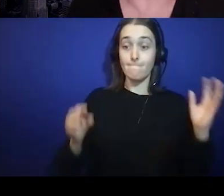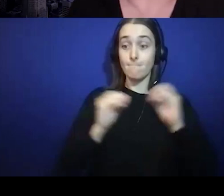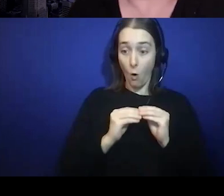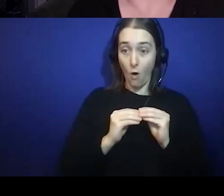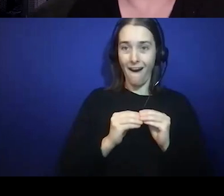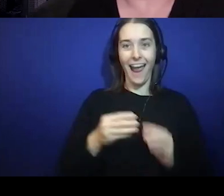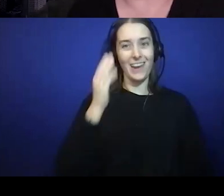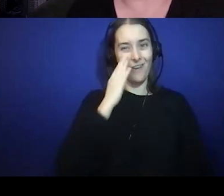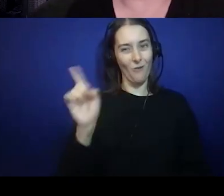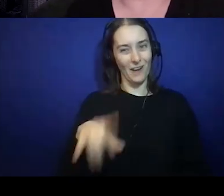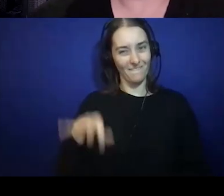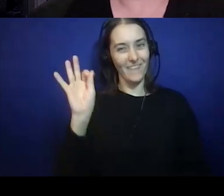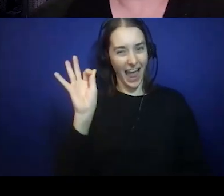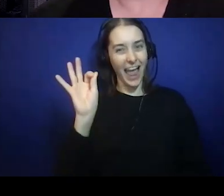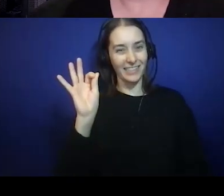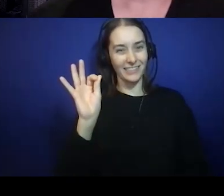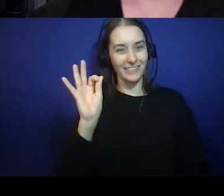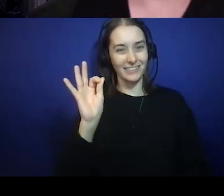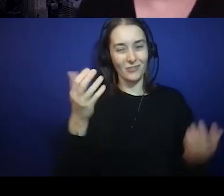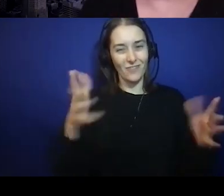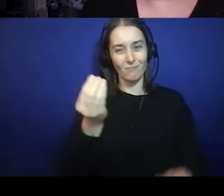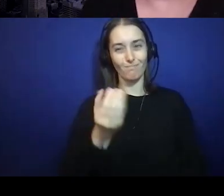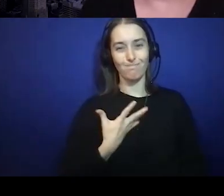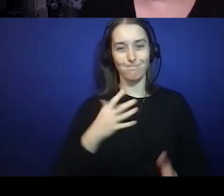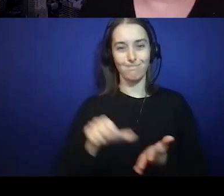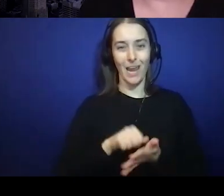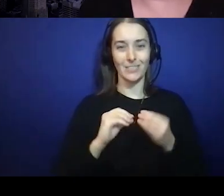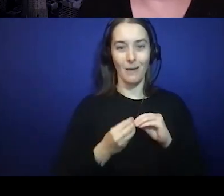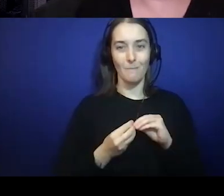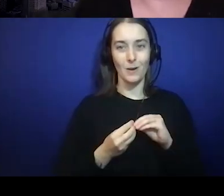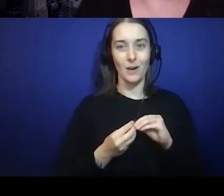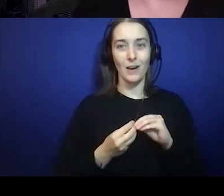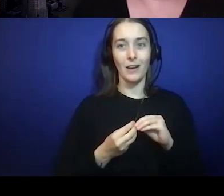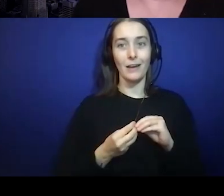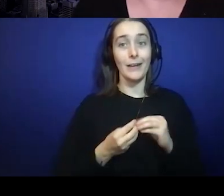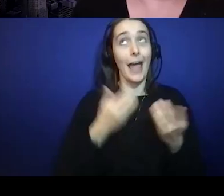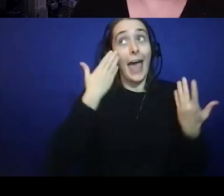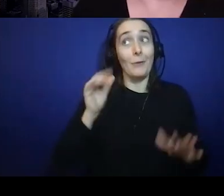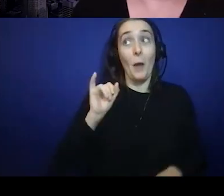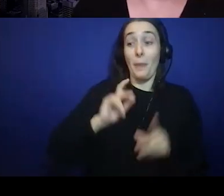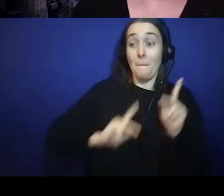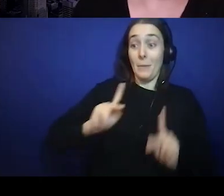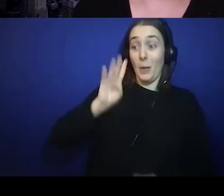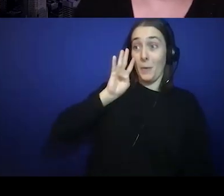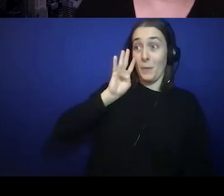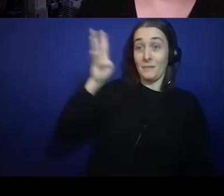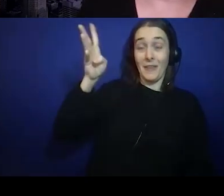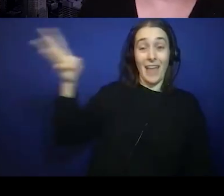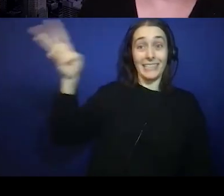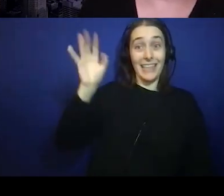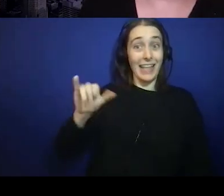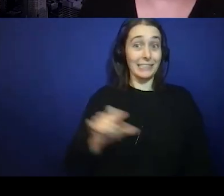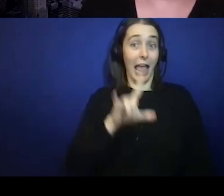point, that's when knowing the page number is really helpful. So I can't promise that that was the thinking behind the style. But what